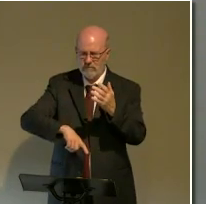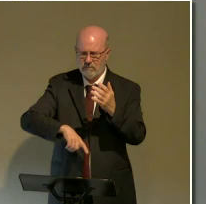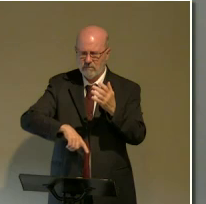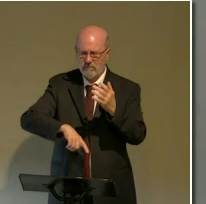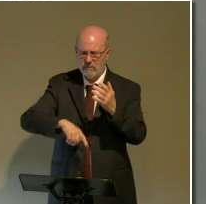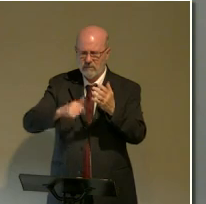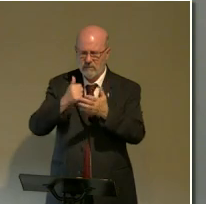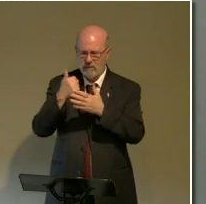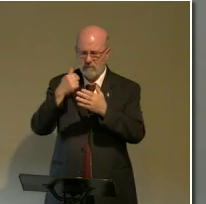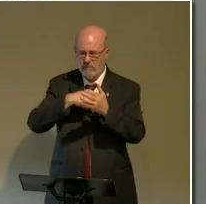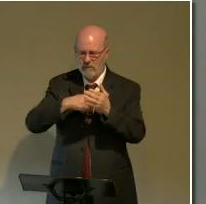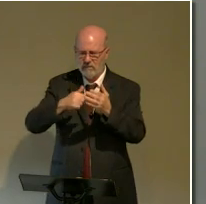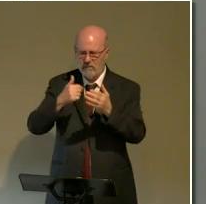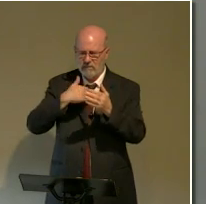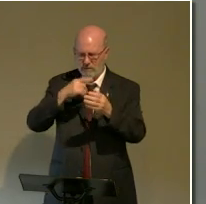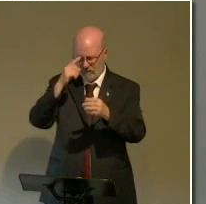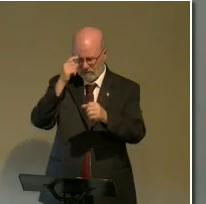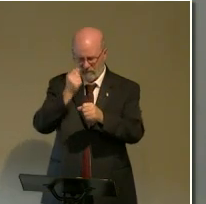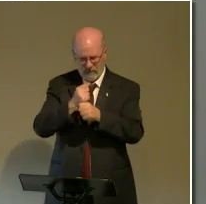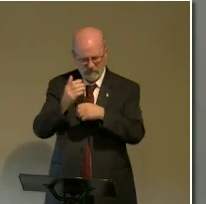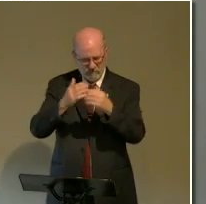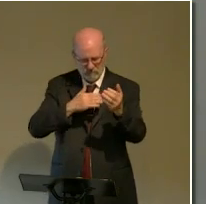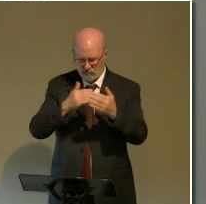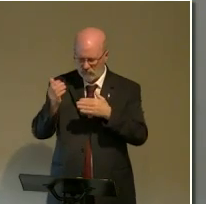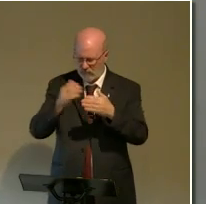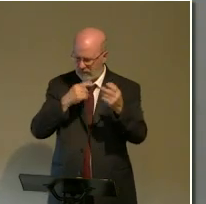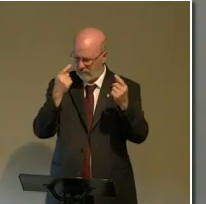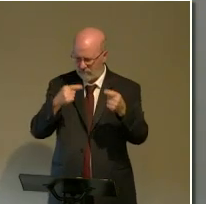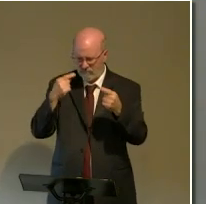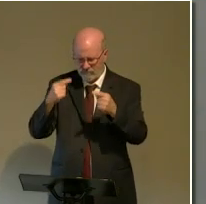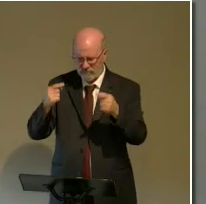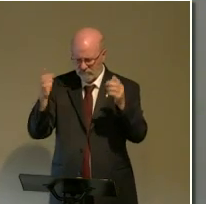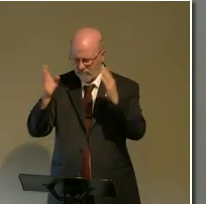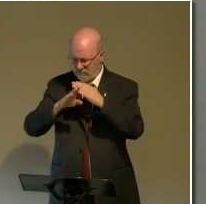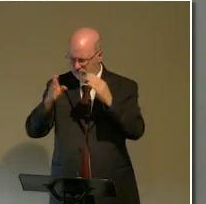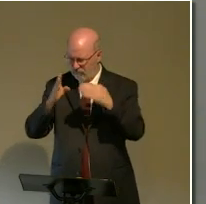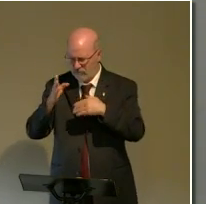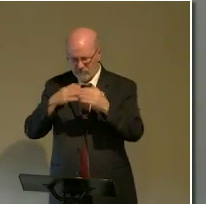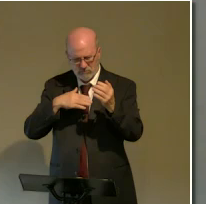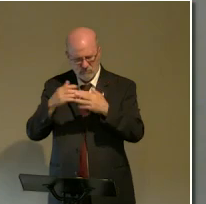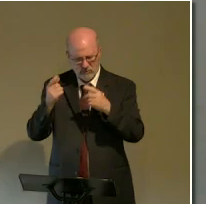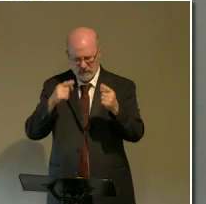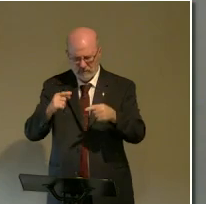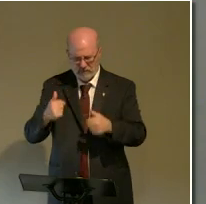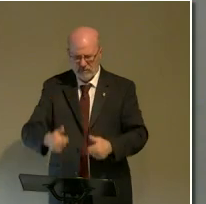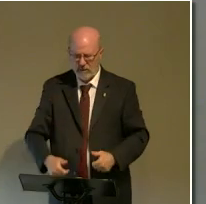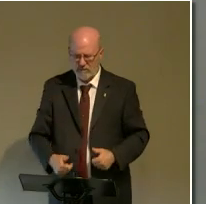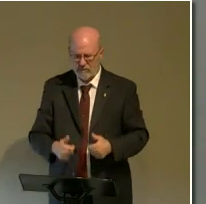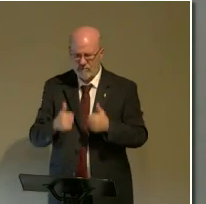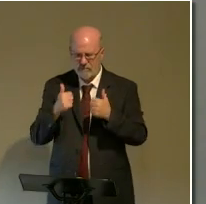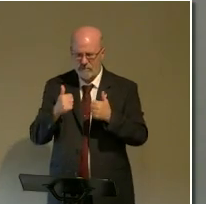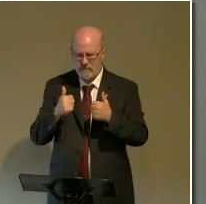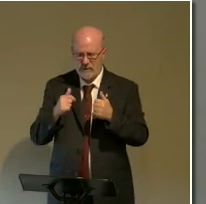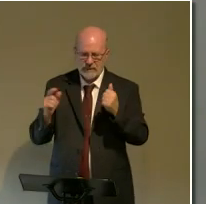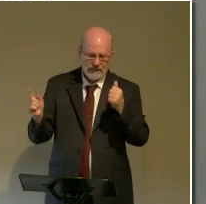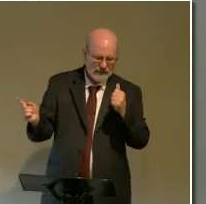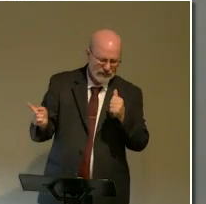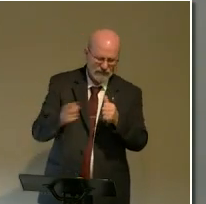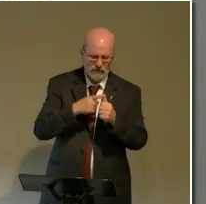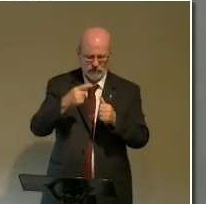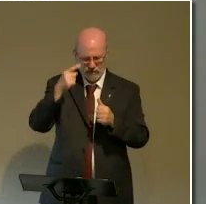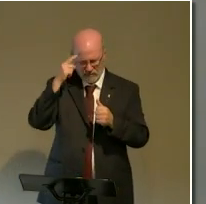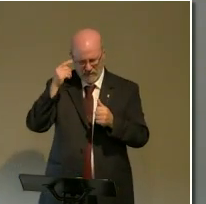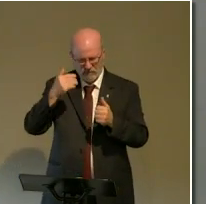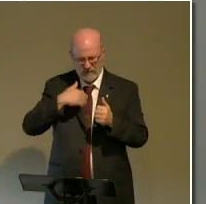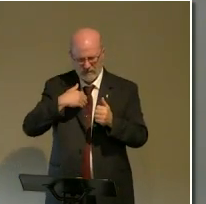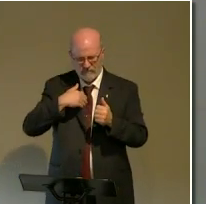And Father, help us to have the faith that whatever trials, tribulations, whatever happens in our life, the first thought that we